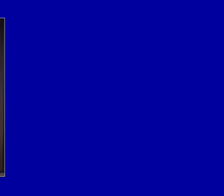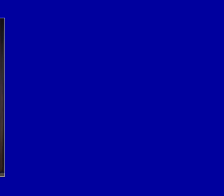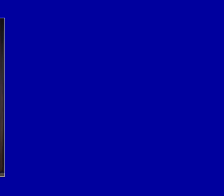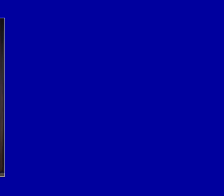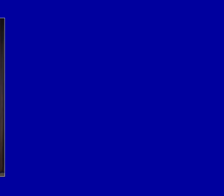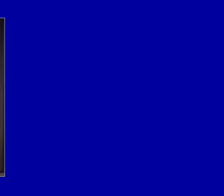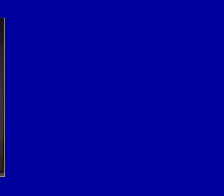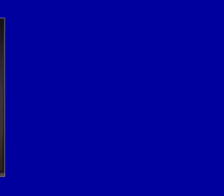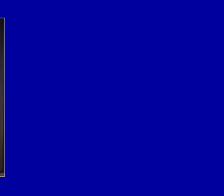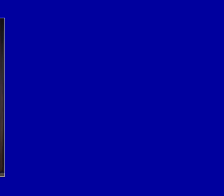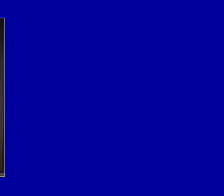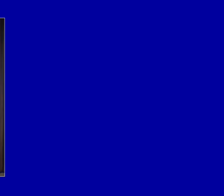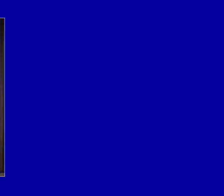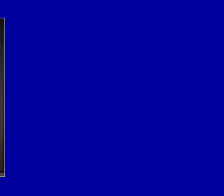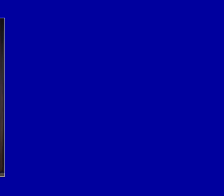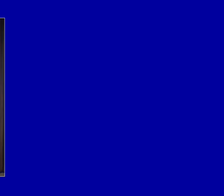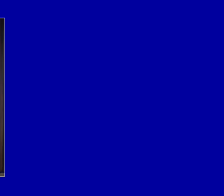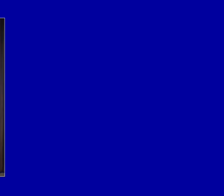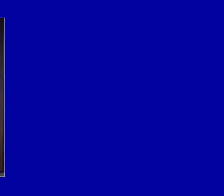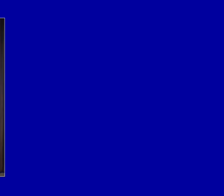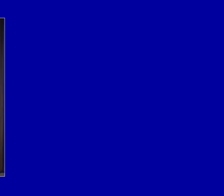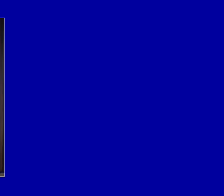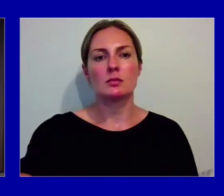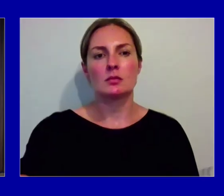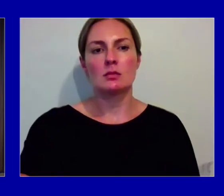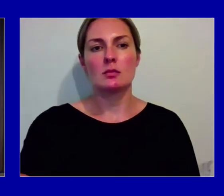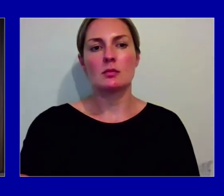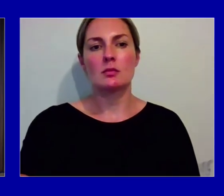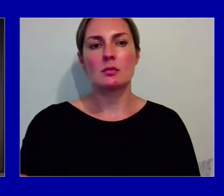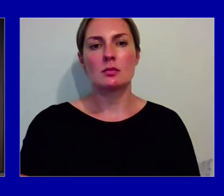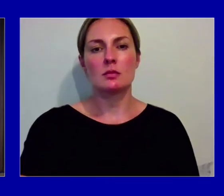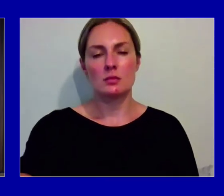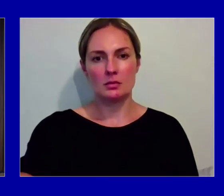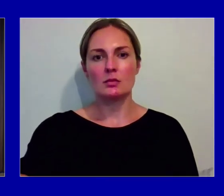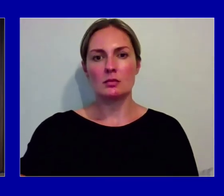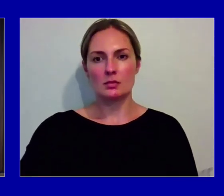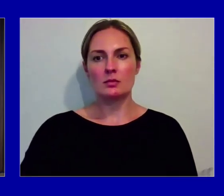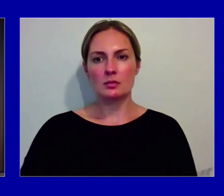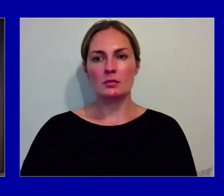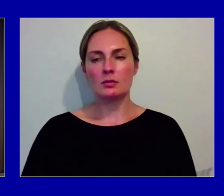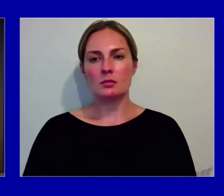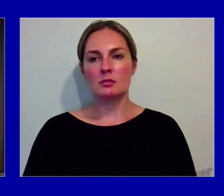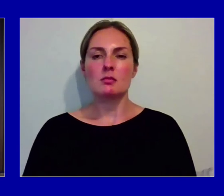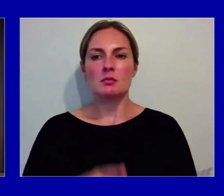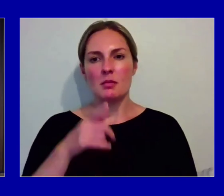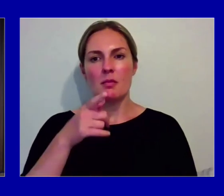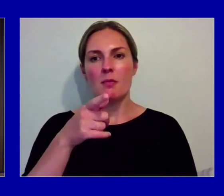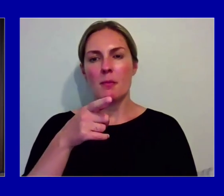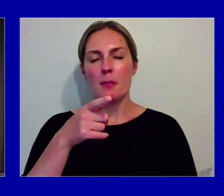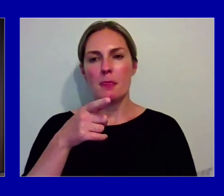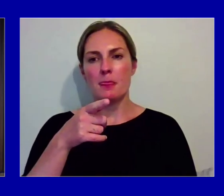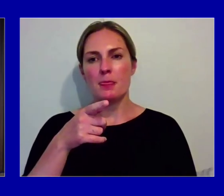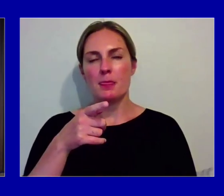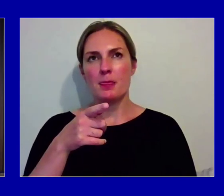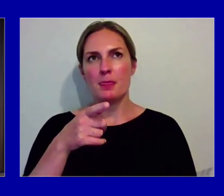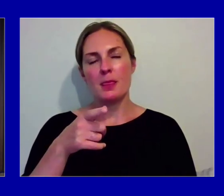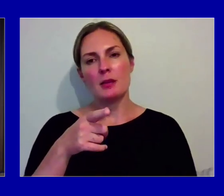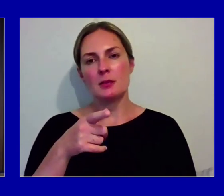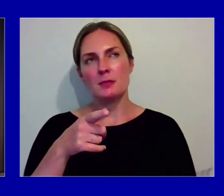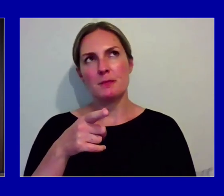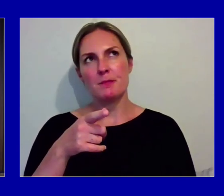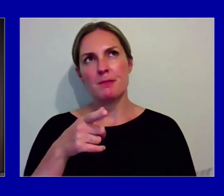courses and, and different things. And, um, yeah, that, that's that, I guess that's a bit of a platform for that, but